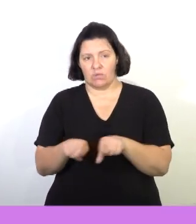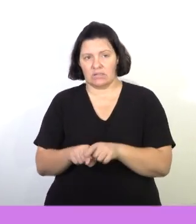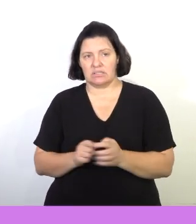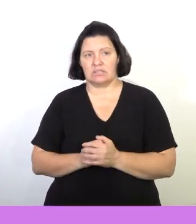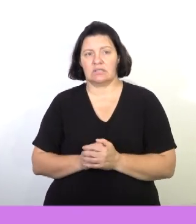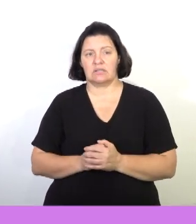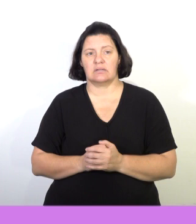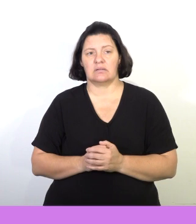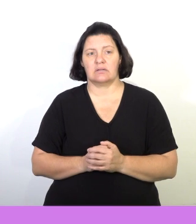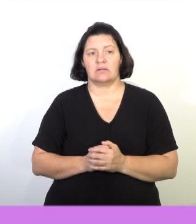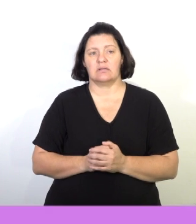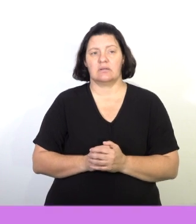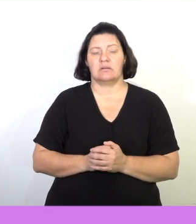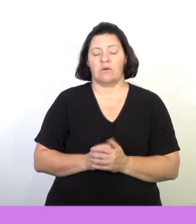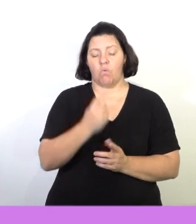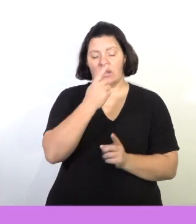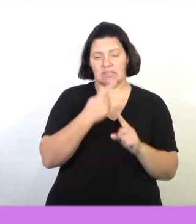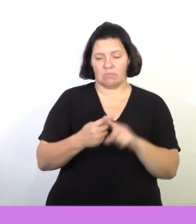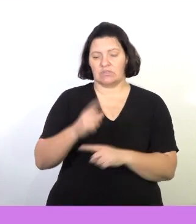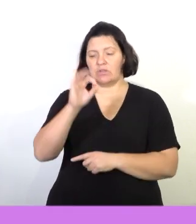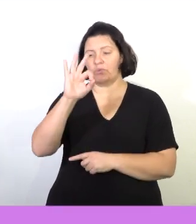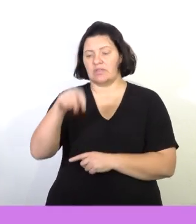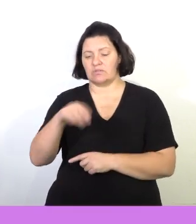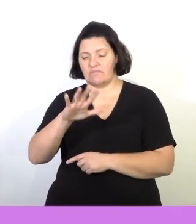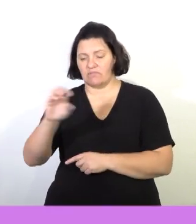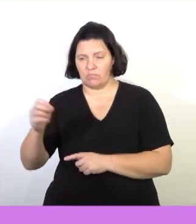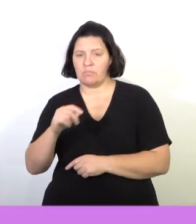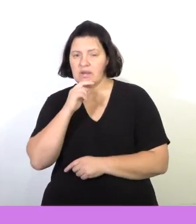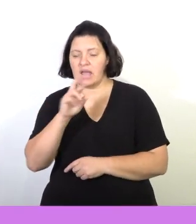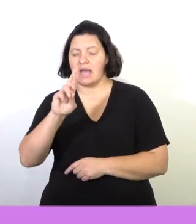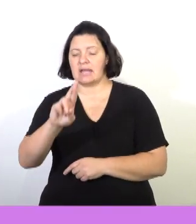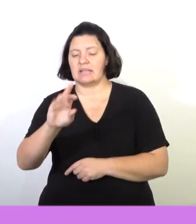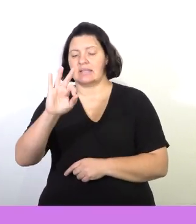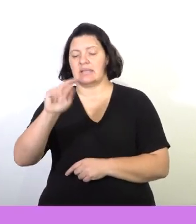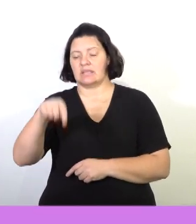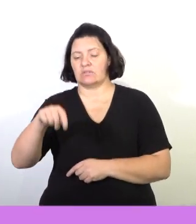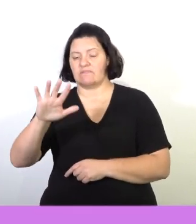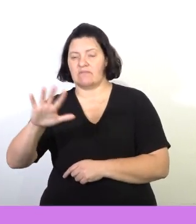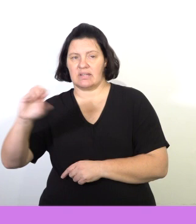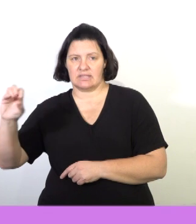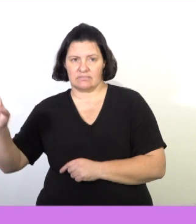being equals to 1 times 3,500, it will give us